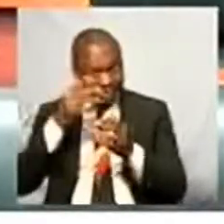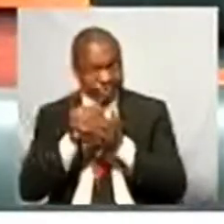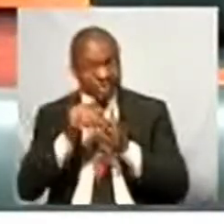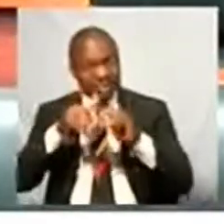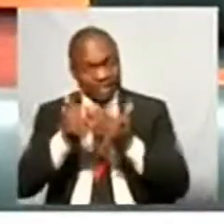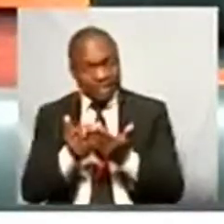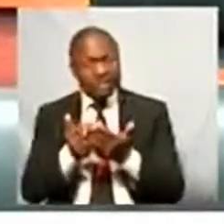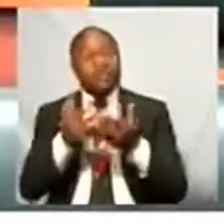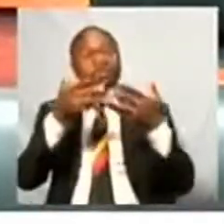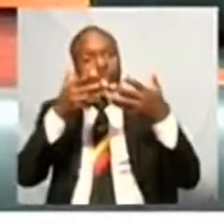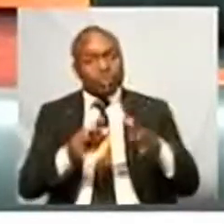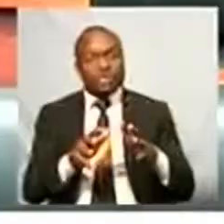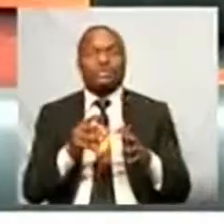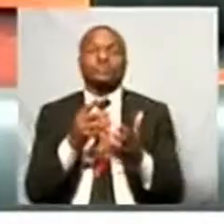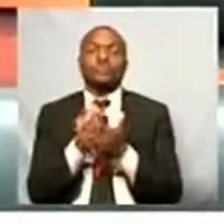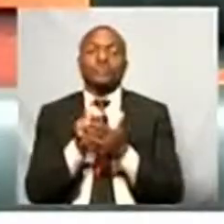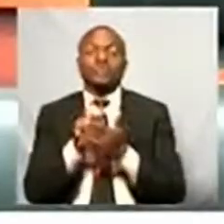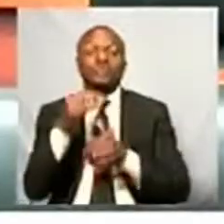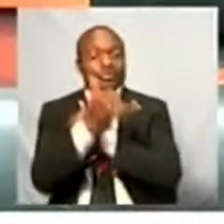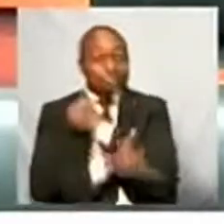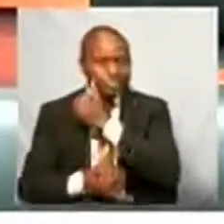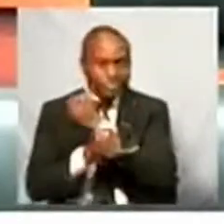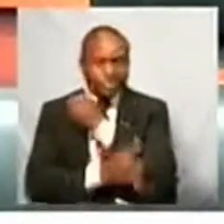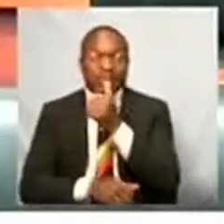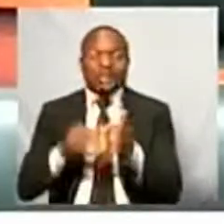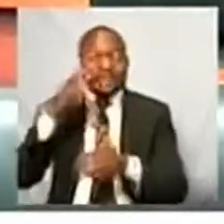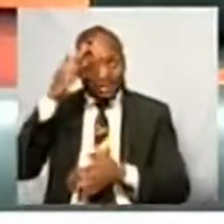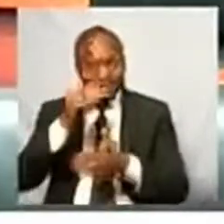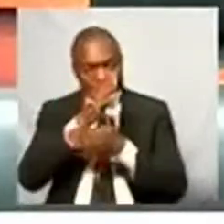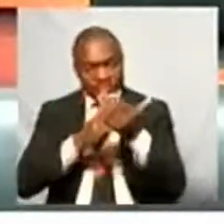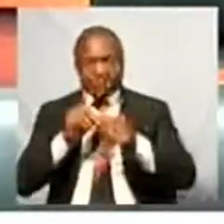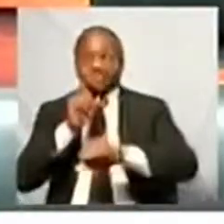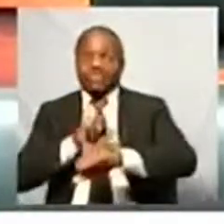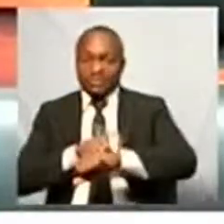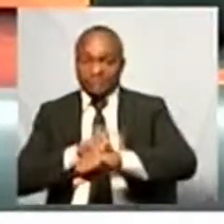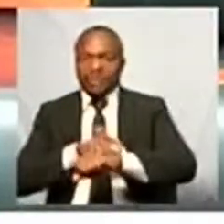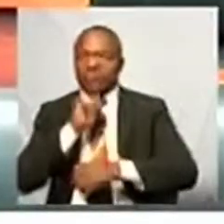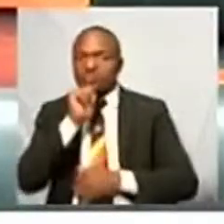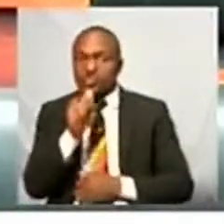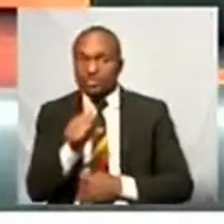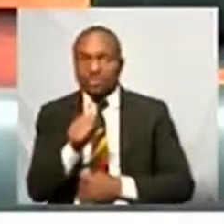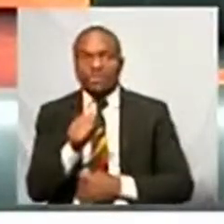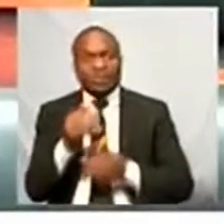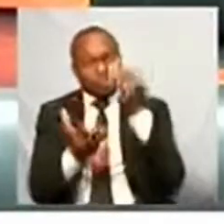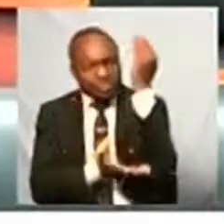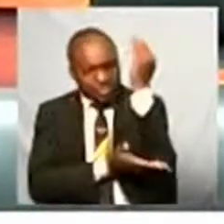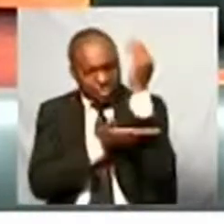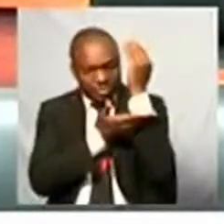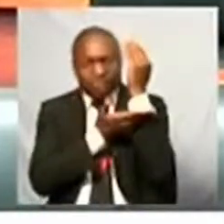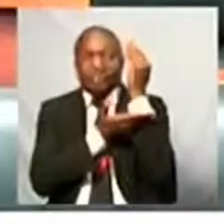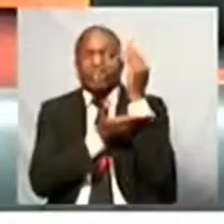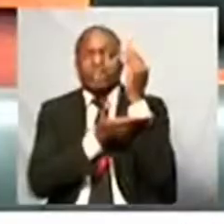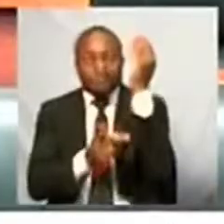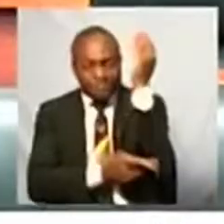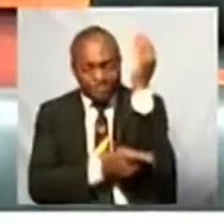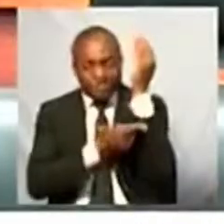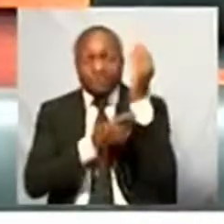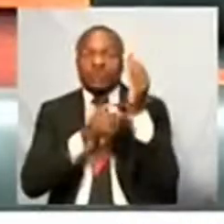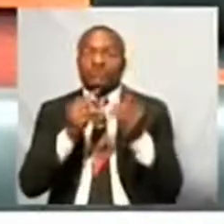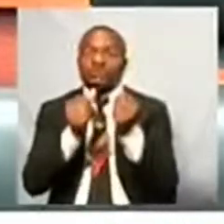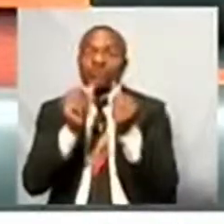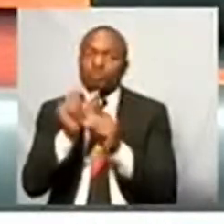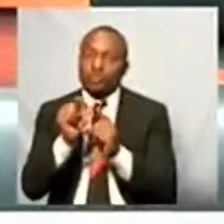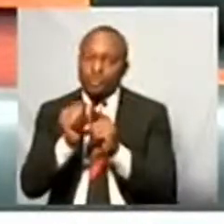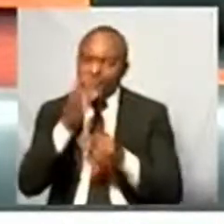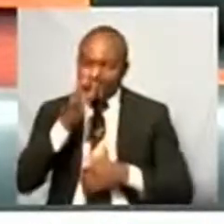Madam Speaker, we waste money in our country. Madam Speaker, that's why sometimes we are not even improving when it comes to development. Madam Speaker, with those few words,